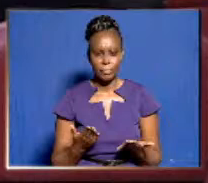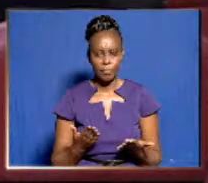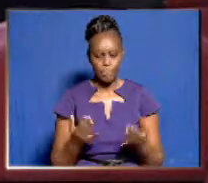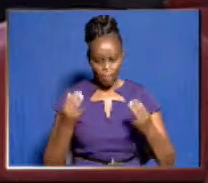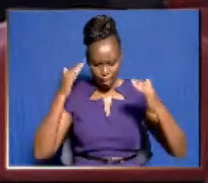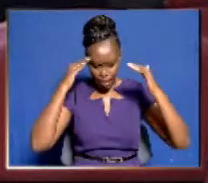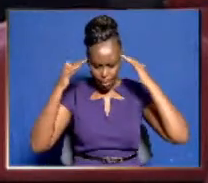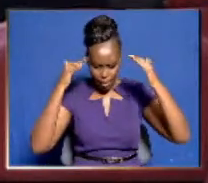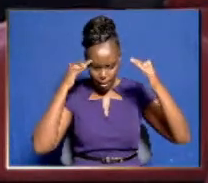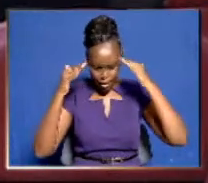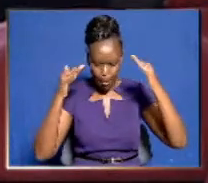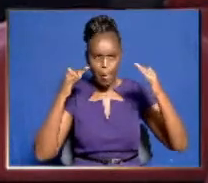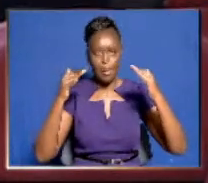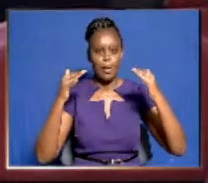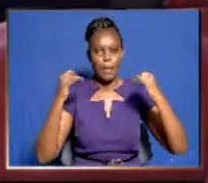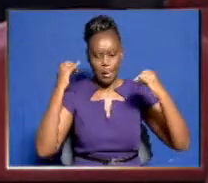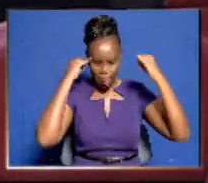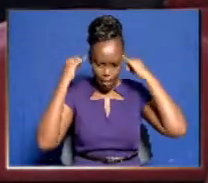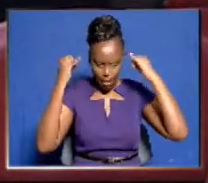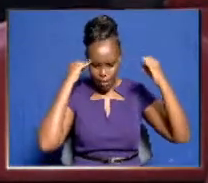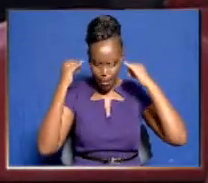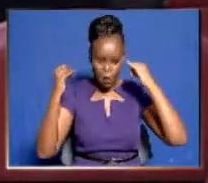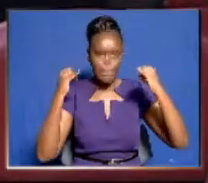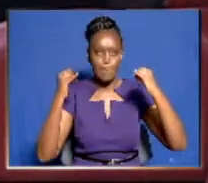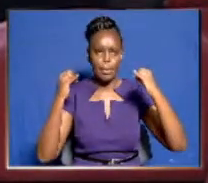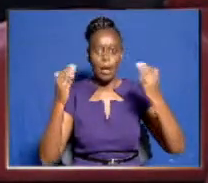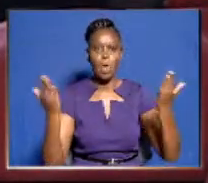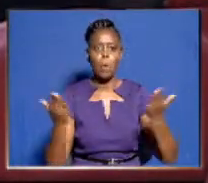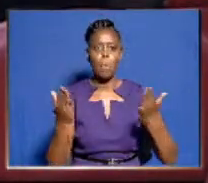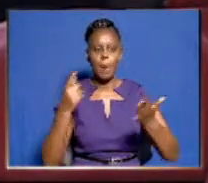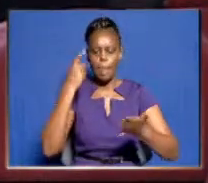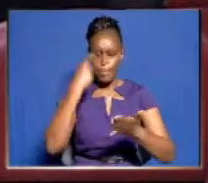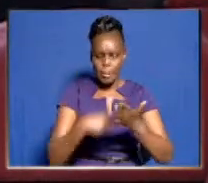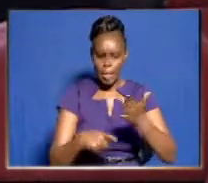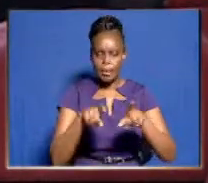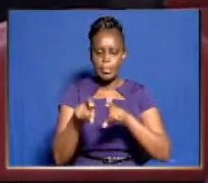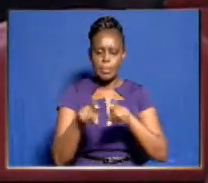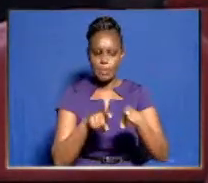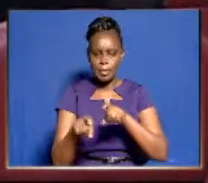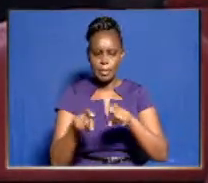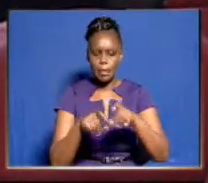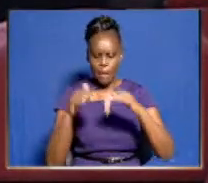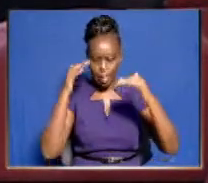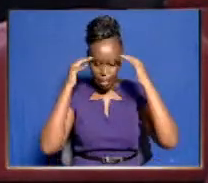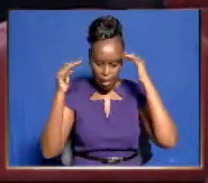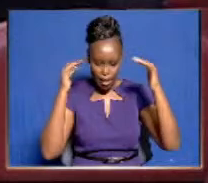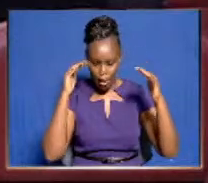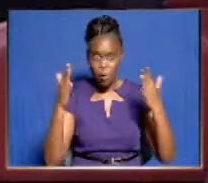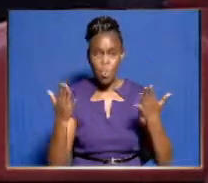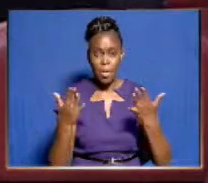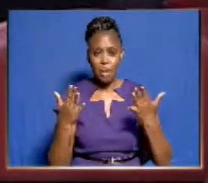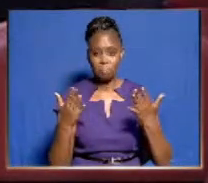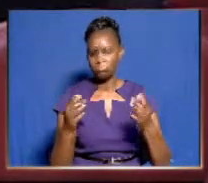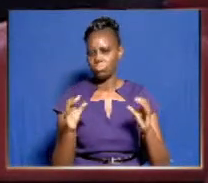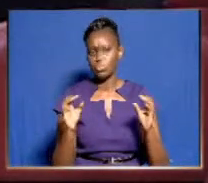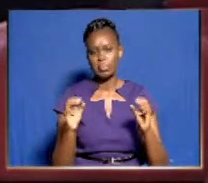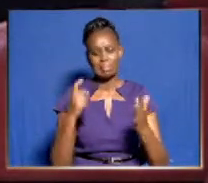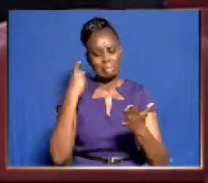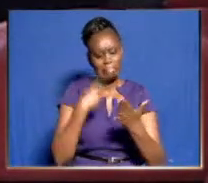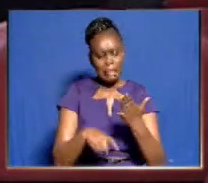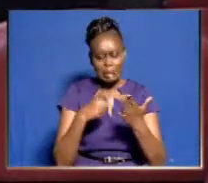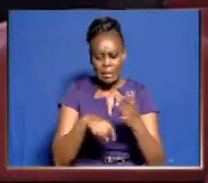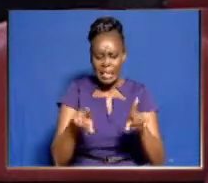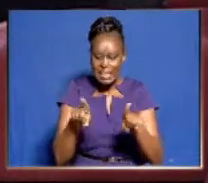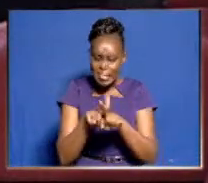creativity in tax administration, creativity in terms of not just taxing the